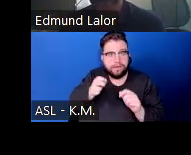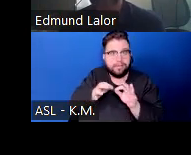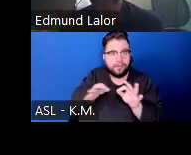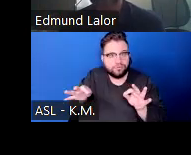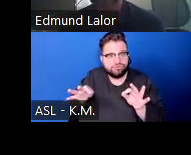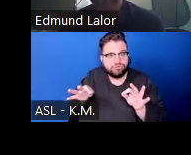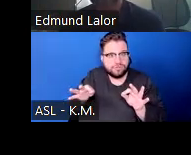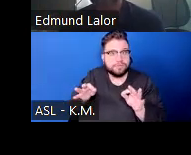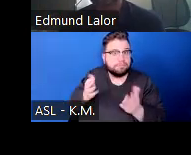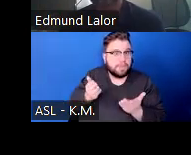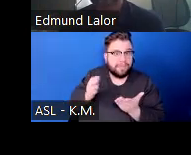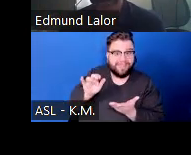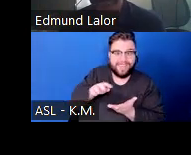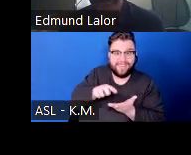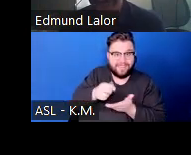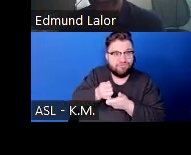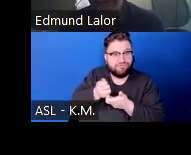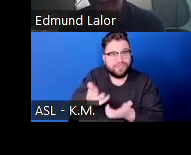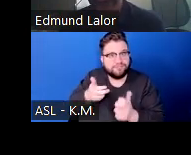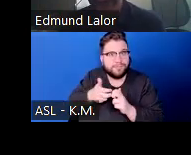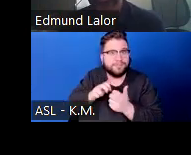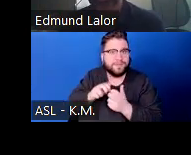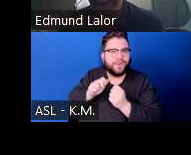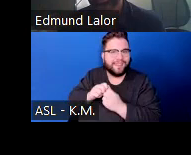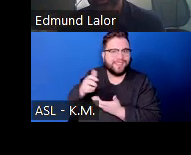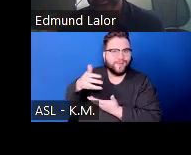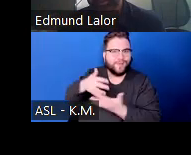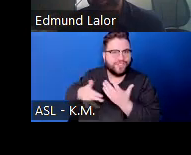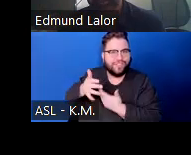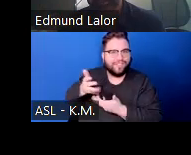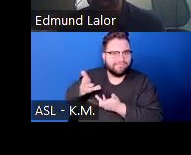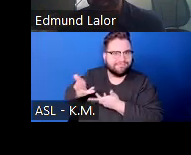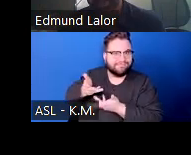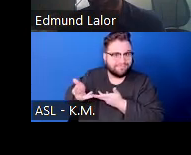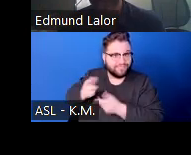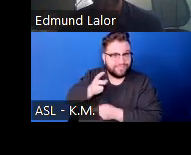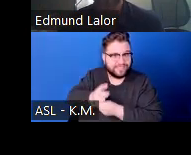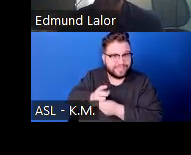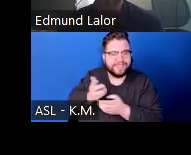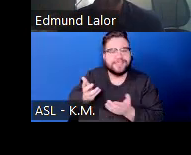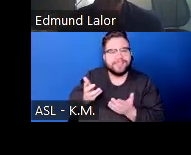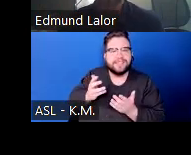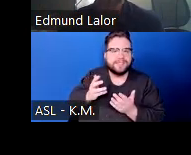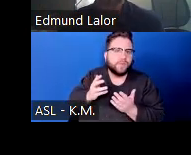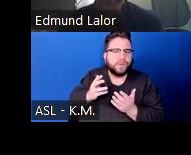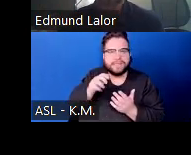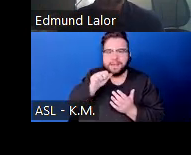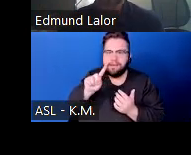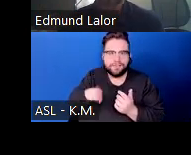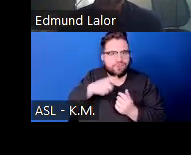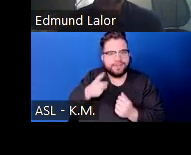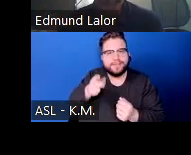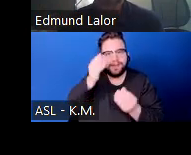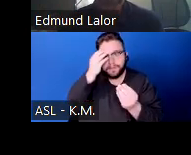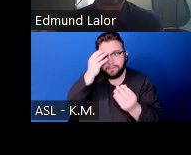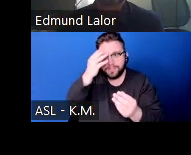social settings. But again, rather than just thinking of sensory processing as information flowing up through the sensory system and us making sense of